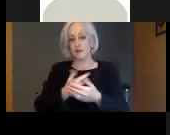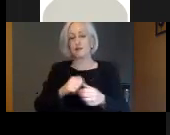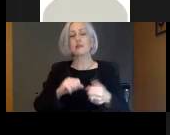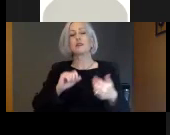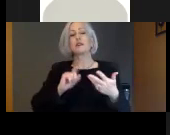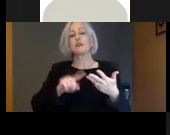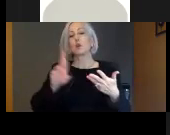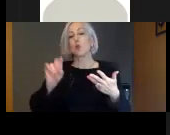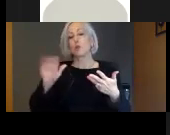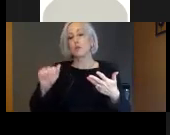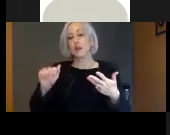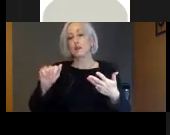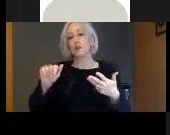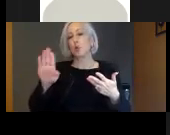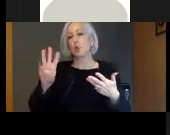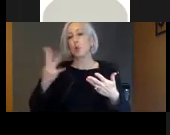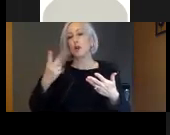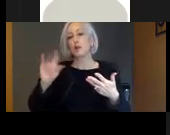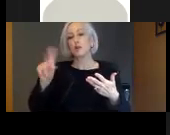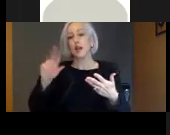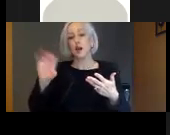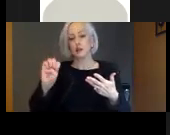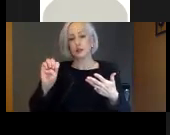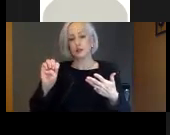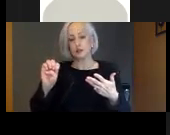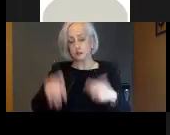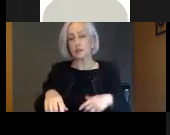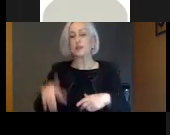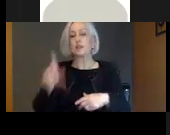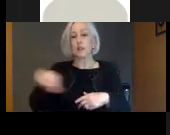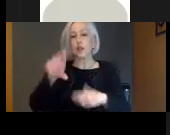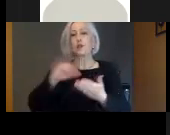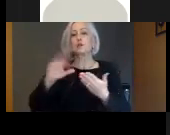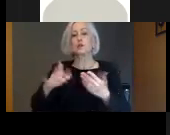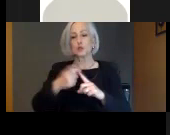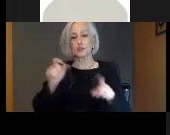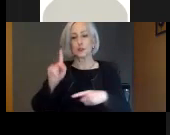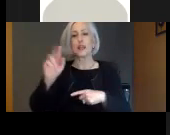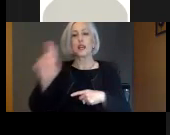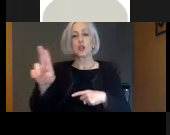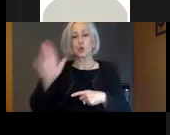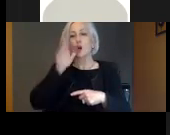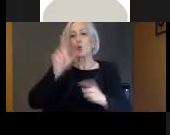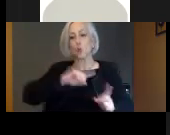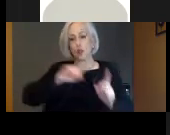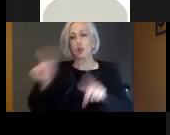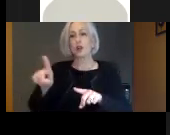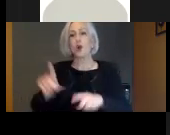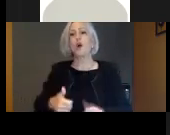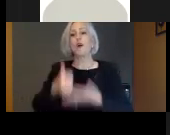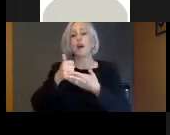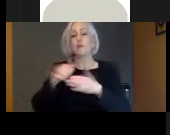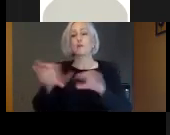Rebecca Wiebelhaus, things that our students at KU will go and can help do their senior